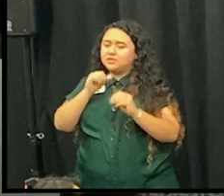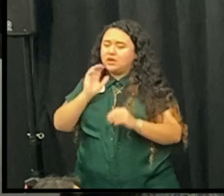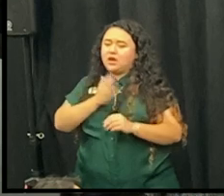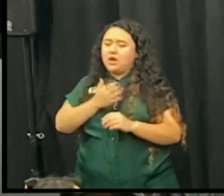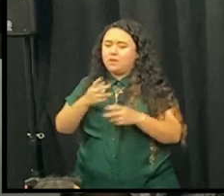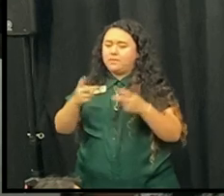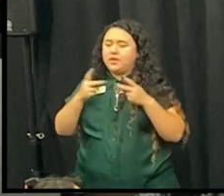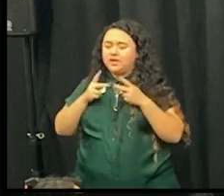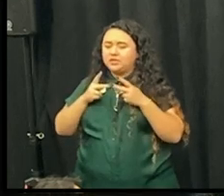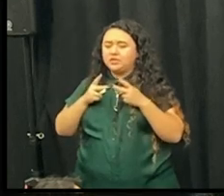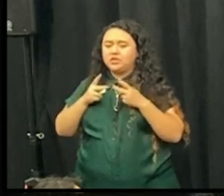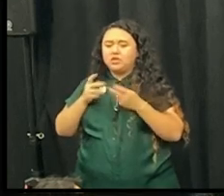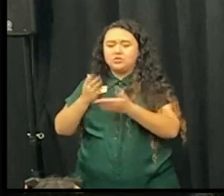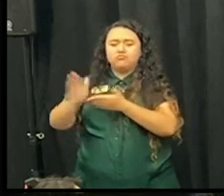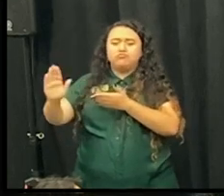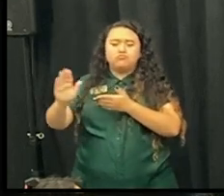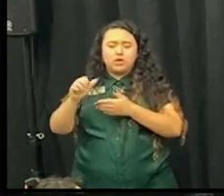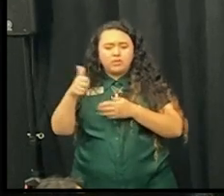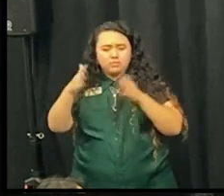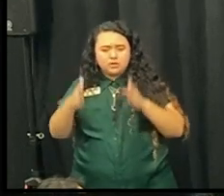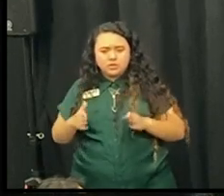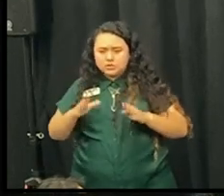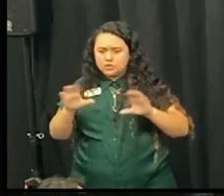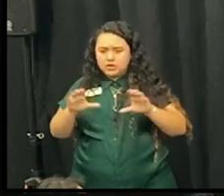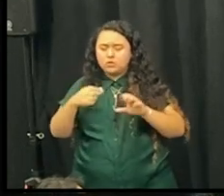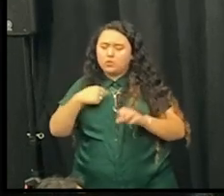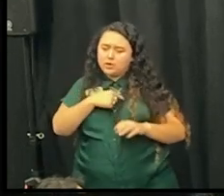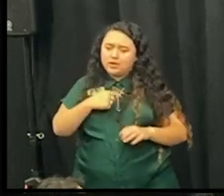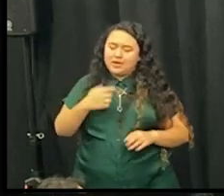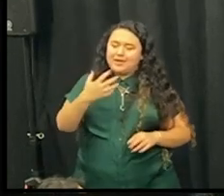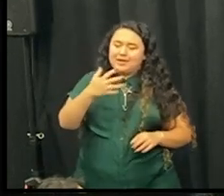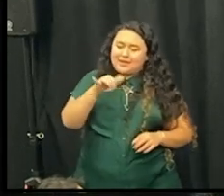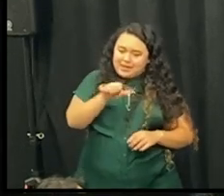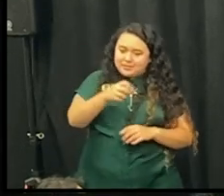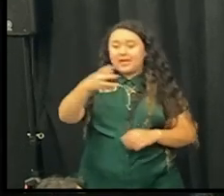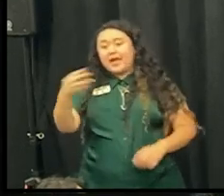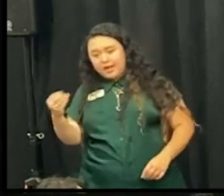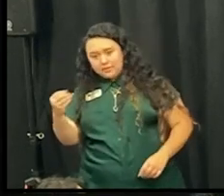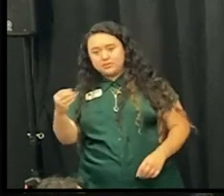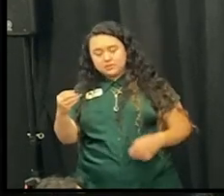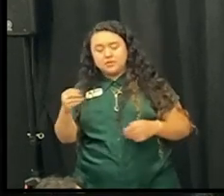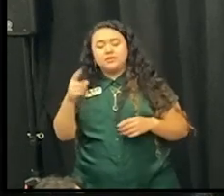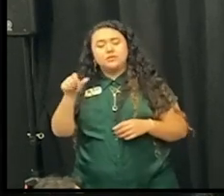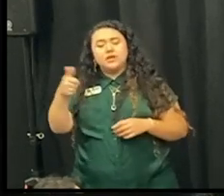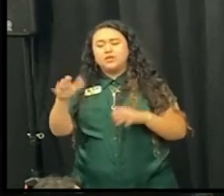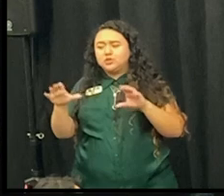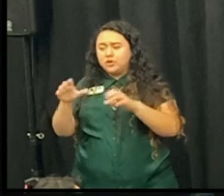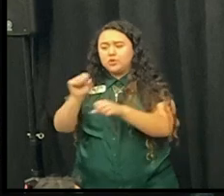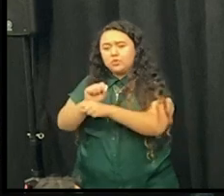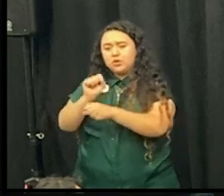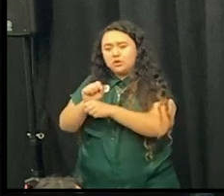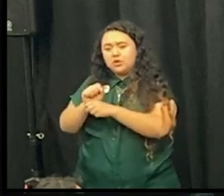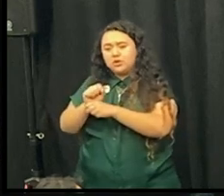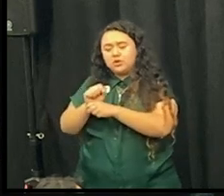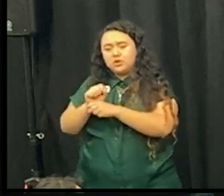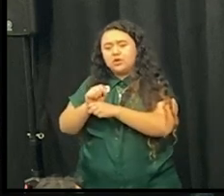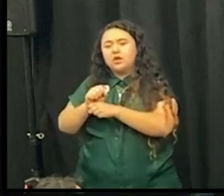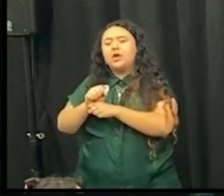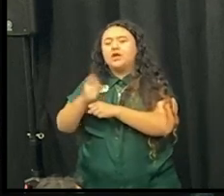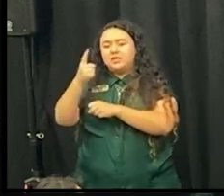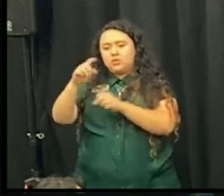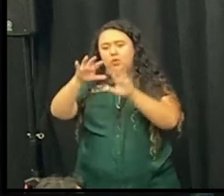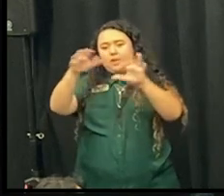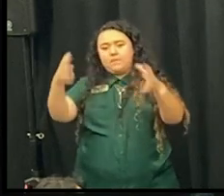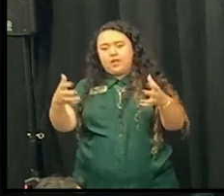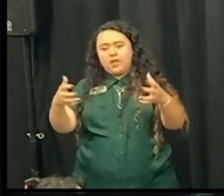to steamroll what someone else has done, and we are a very yes and organization. And if someone else is already doing the work, we put it under one umbrella, and then we